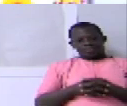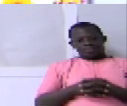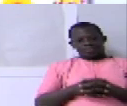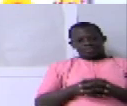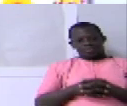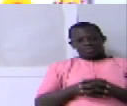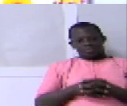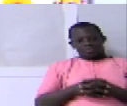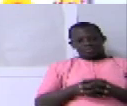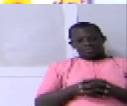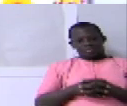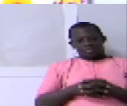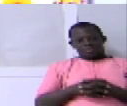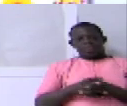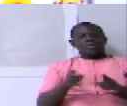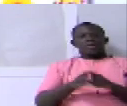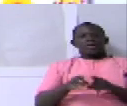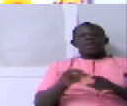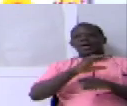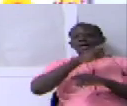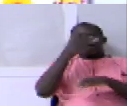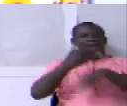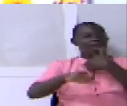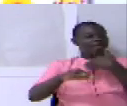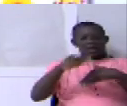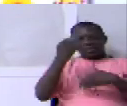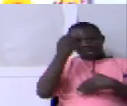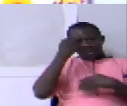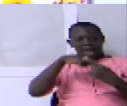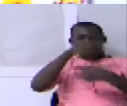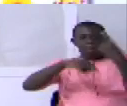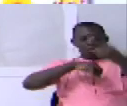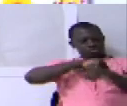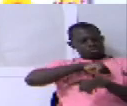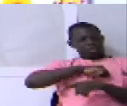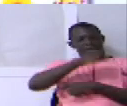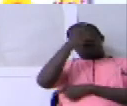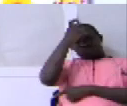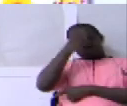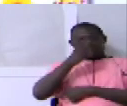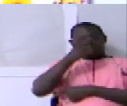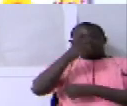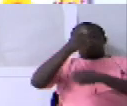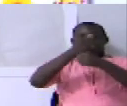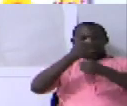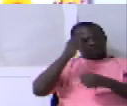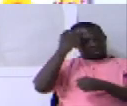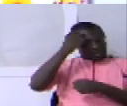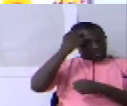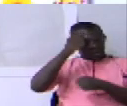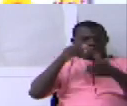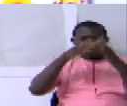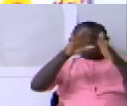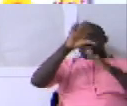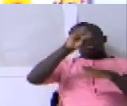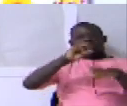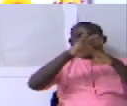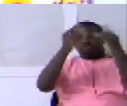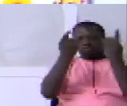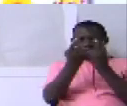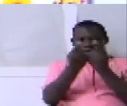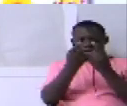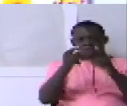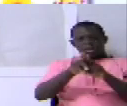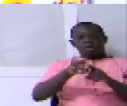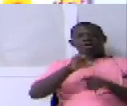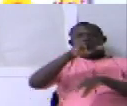isake hakili makoti. Let them not take things personal. Ikana kuoluta ifangulu la miraro kama. Let their emotions